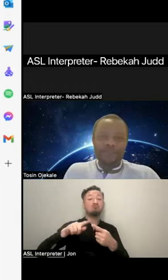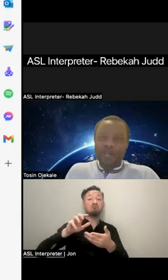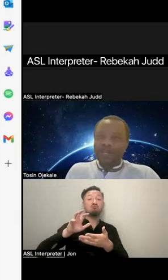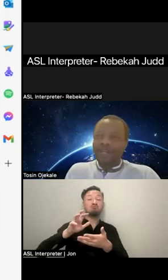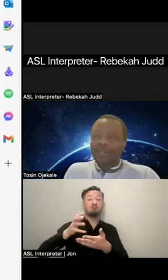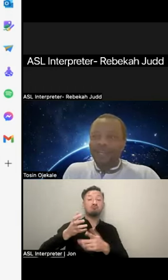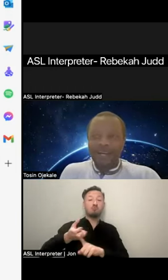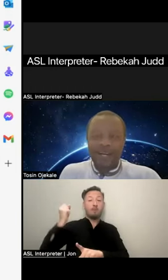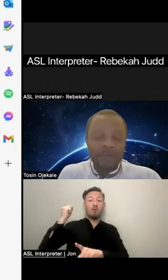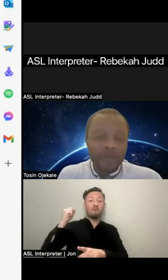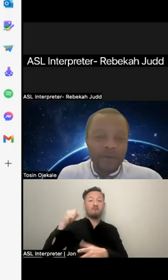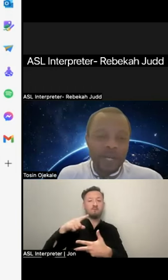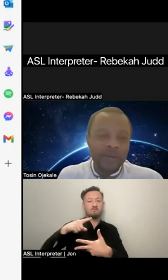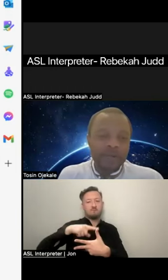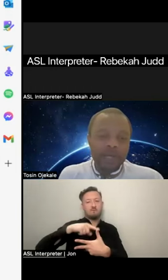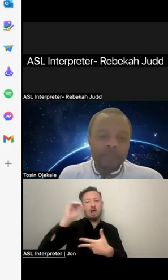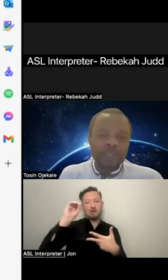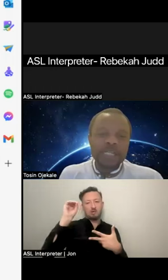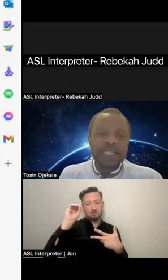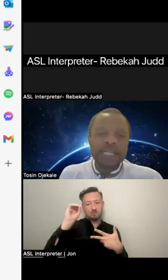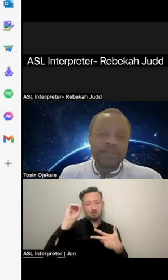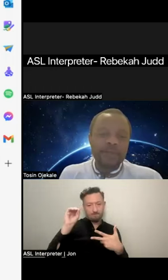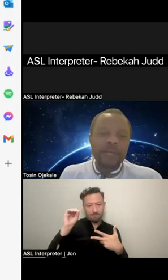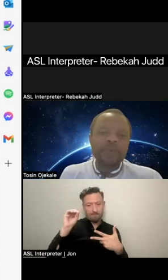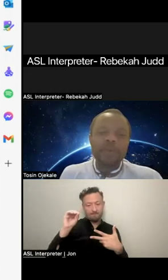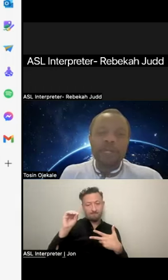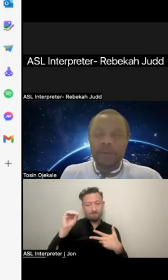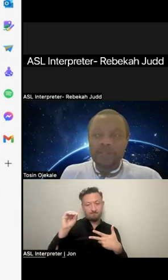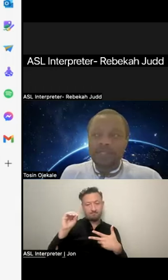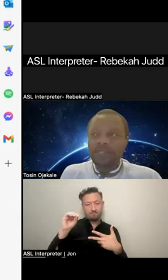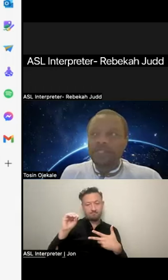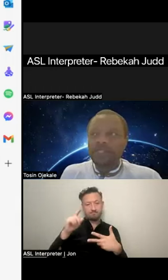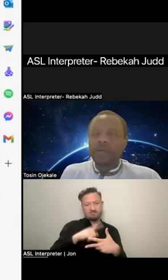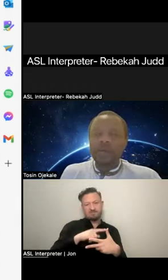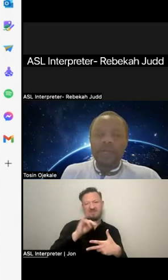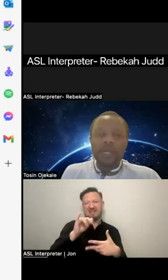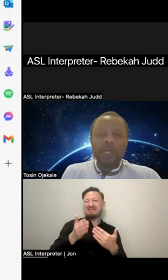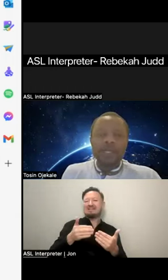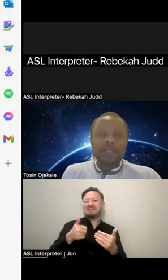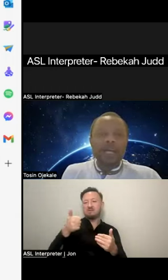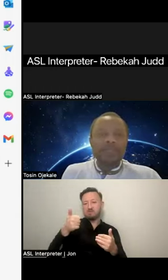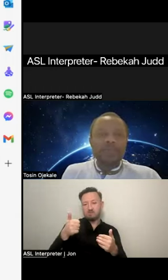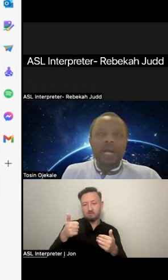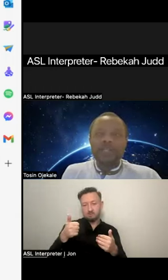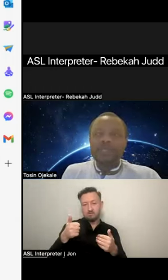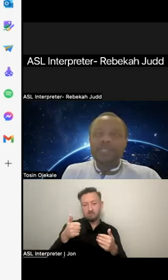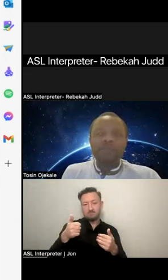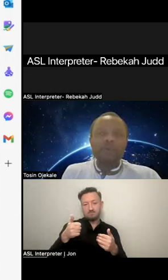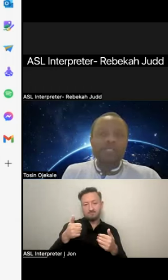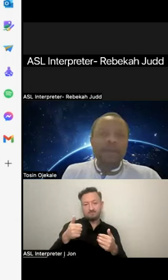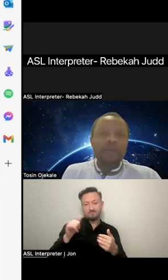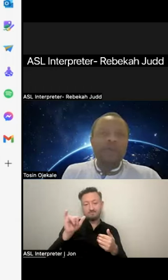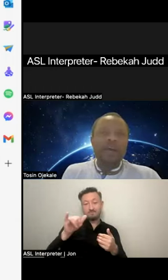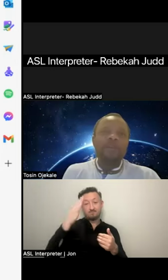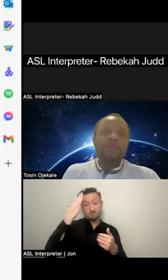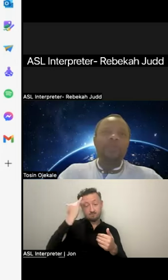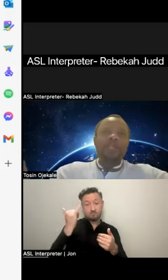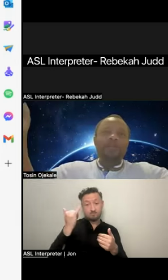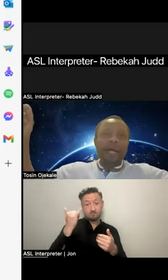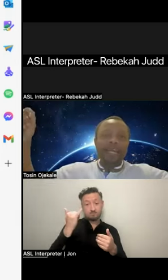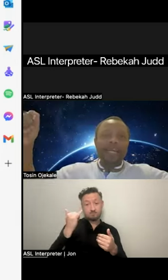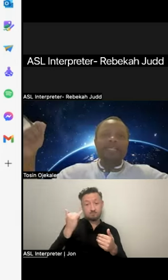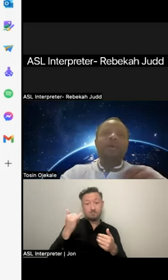safety training before now. I'm sure the easiest of them will be the oxygen. Okay, so that's why you see most time where you have